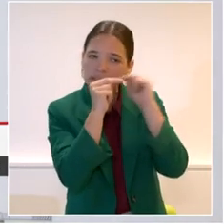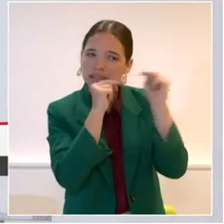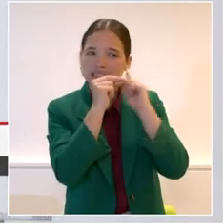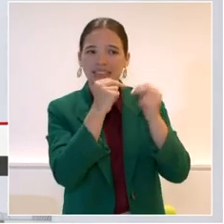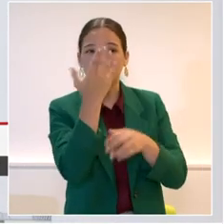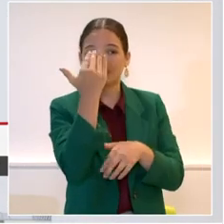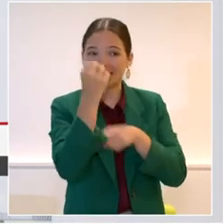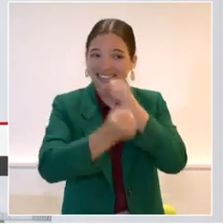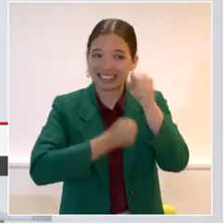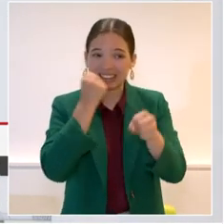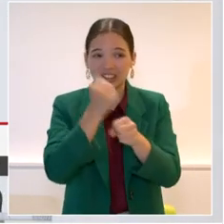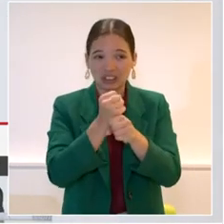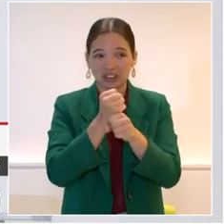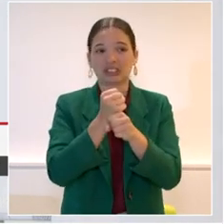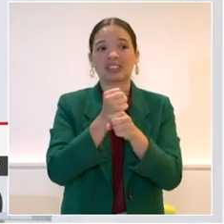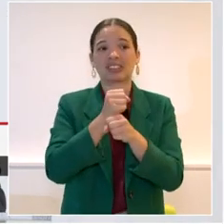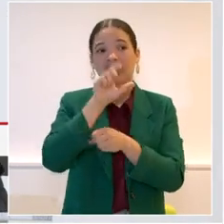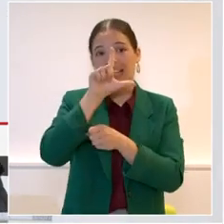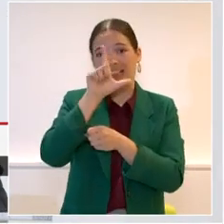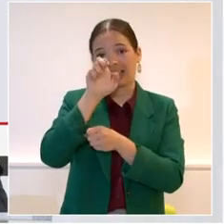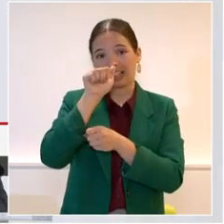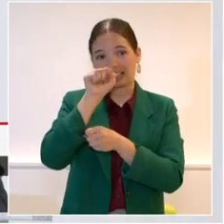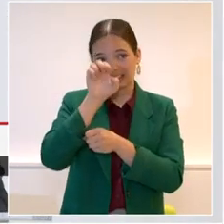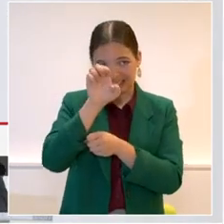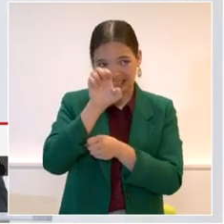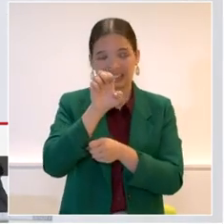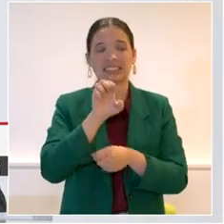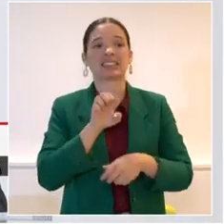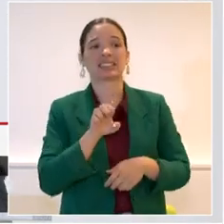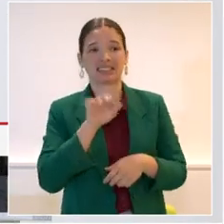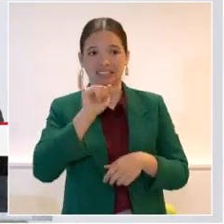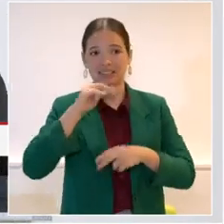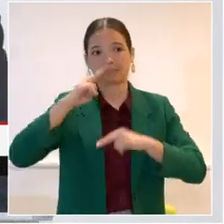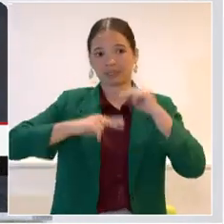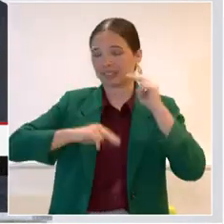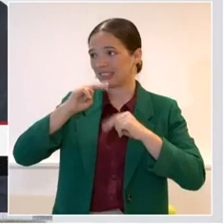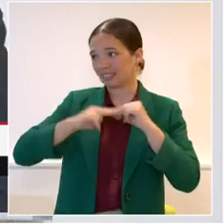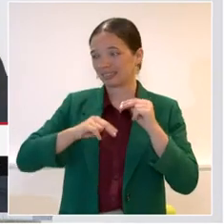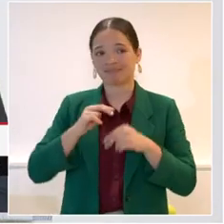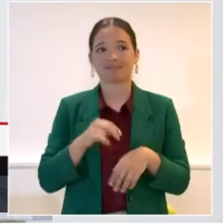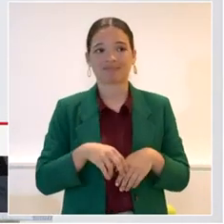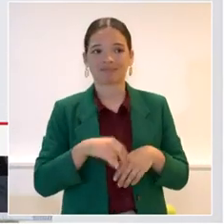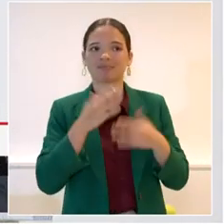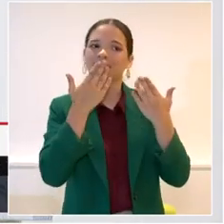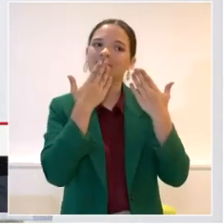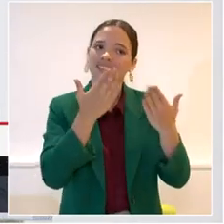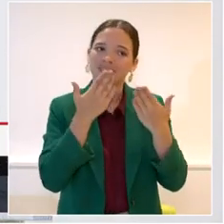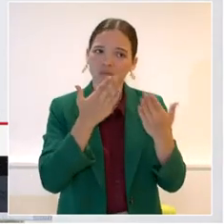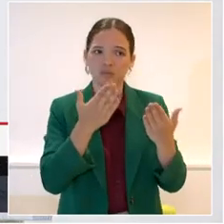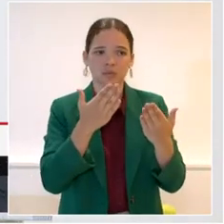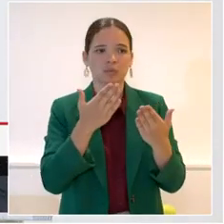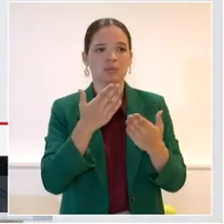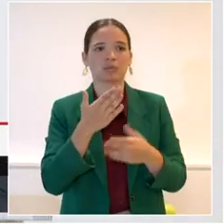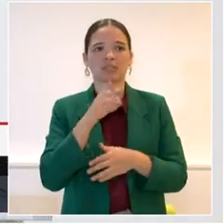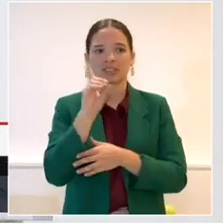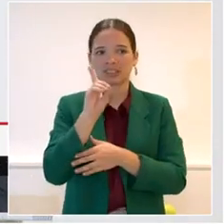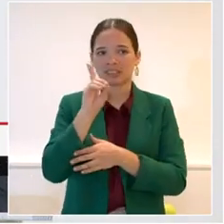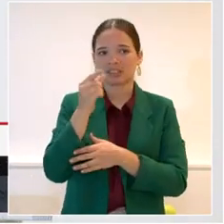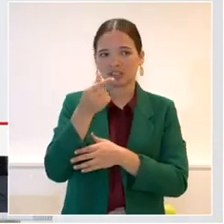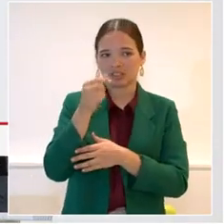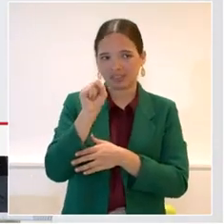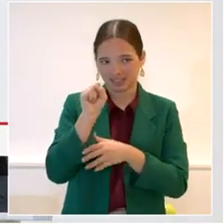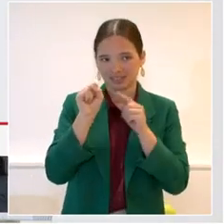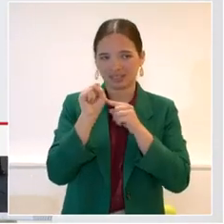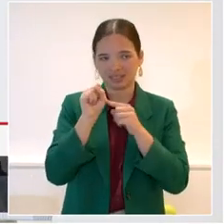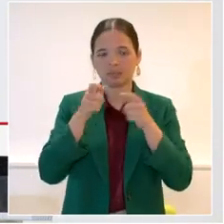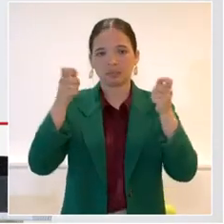Properties, LLC, on behalf of the District of Columbia. So I want to thank the DGS Portfolio Management Division and our